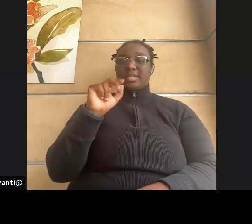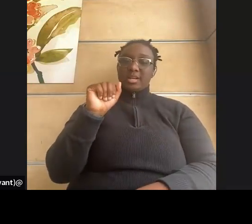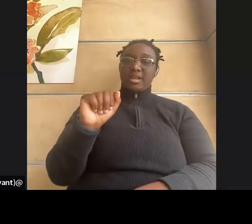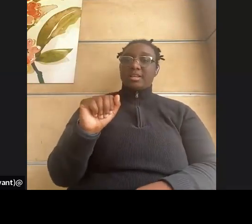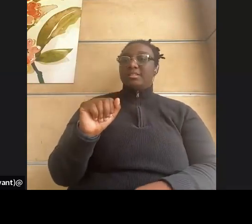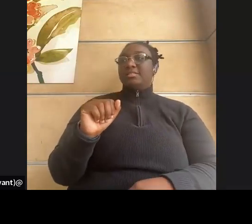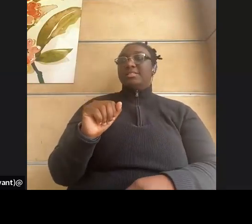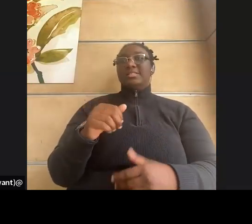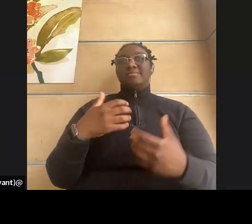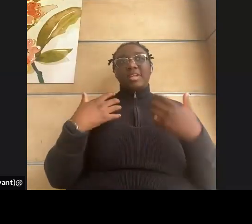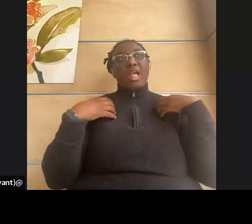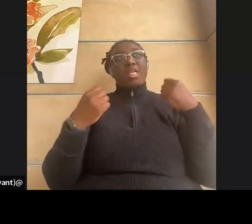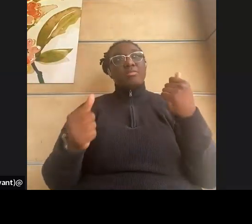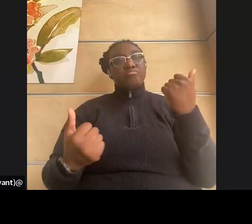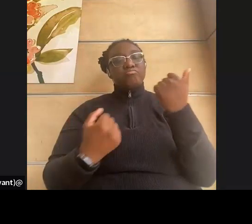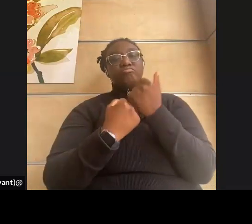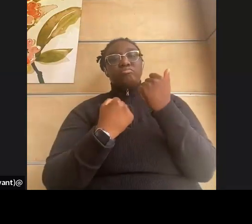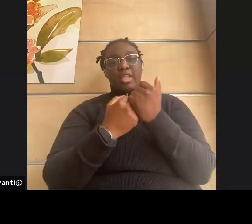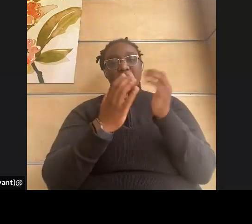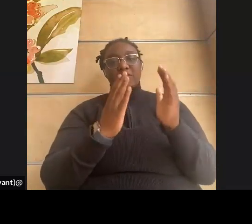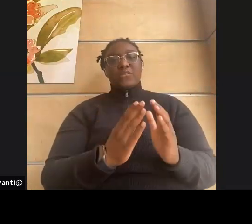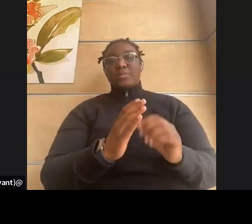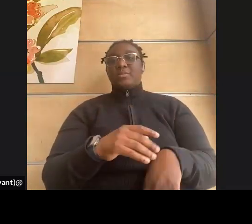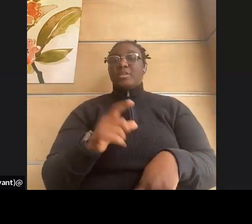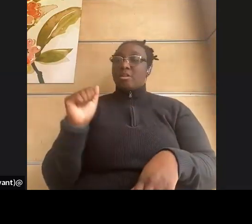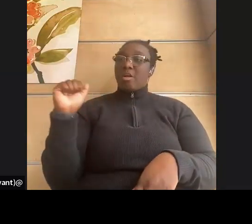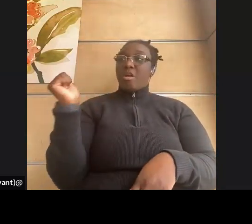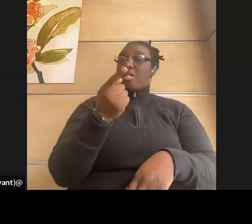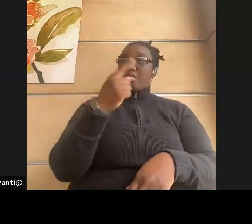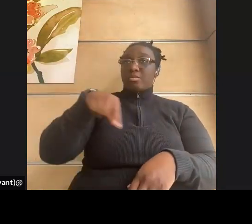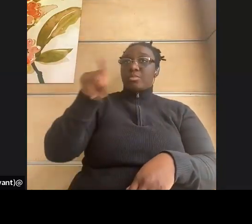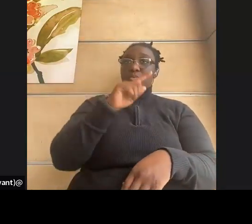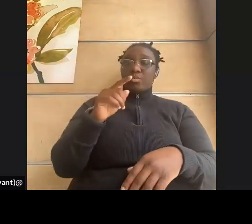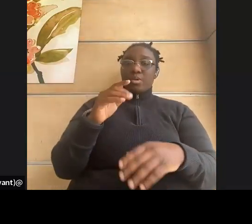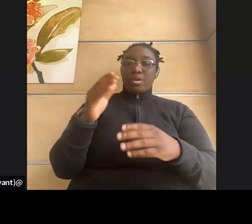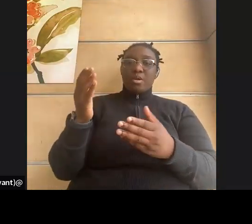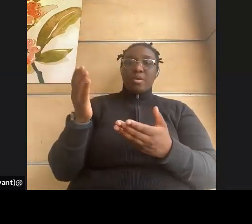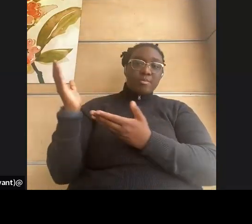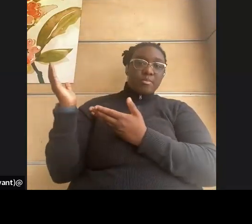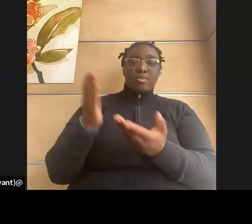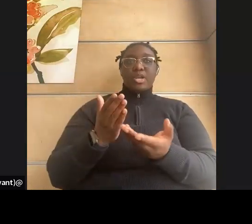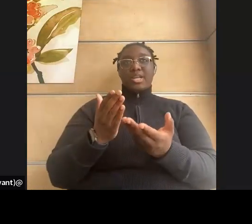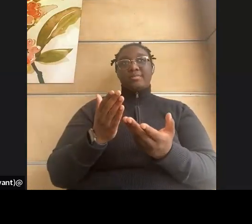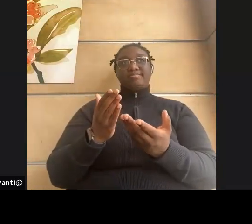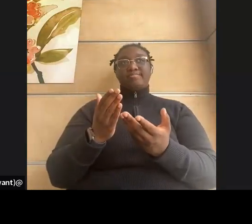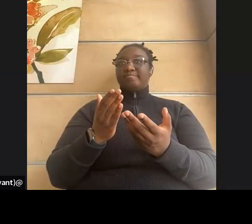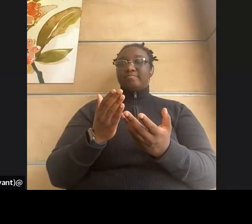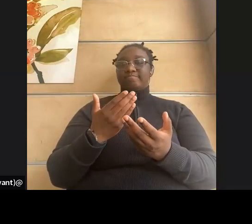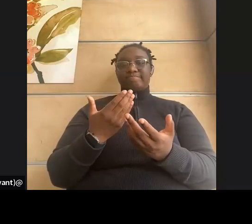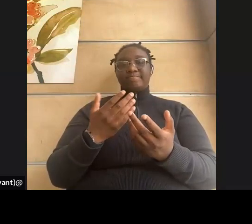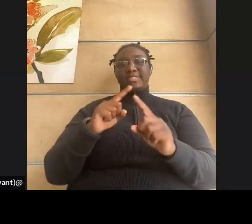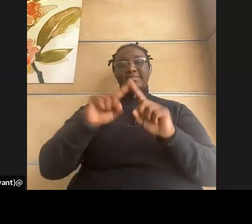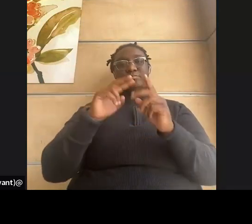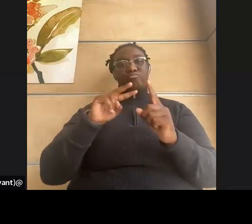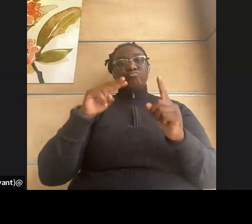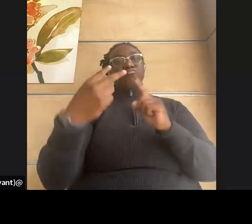rich perspectives to this, this third session, and which is kind of building on the work that